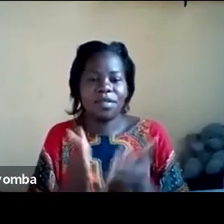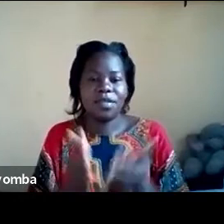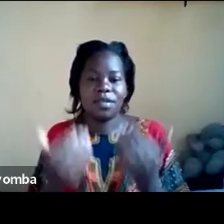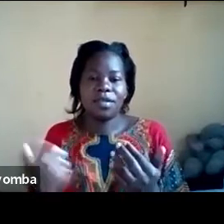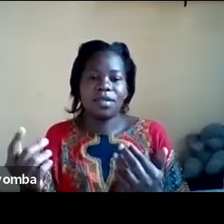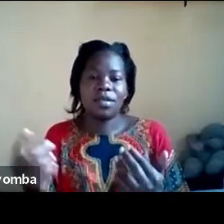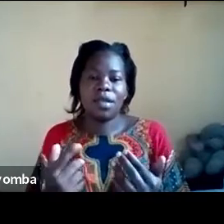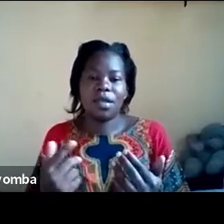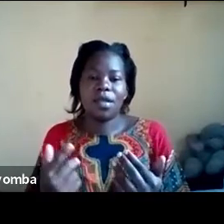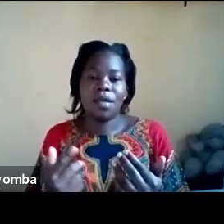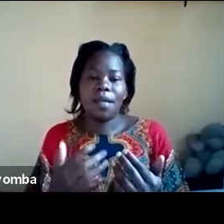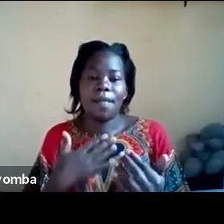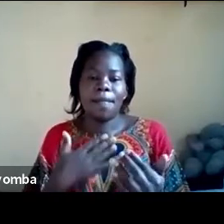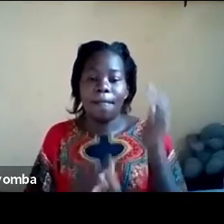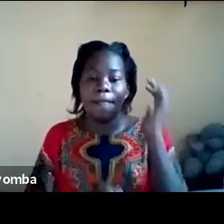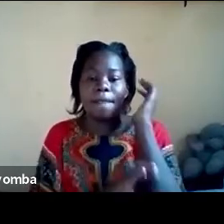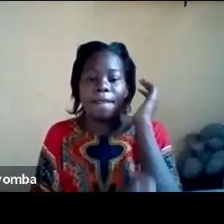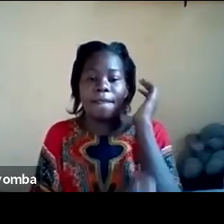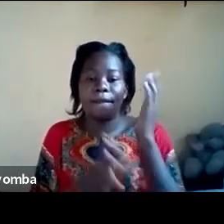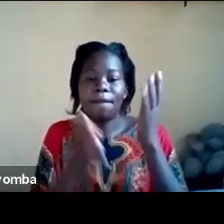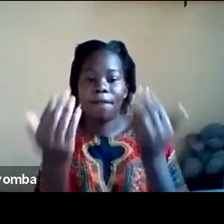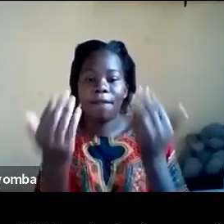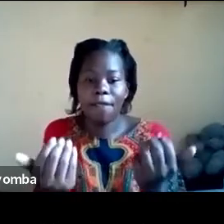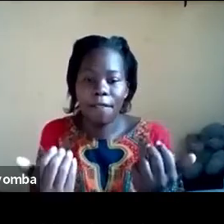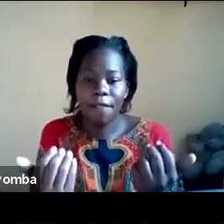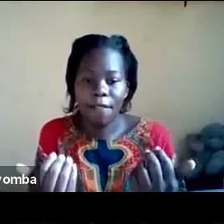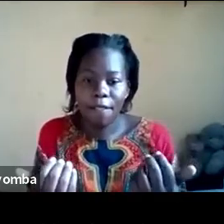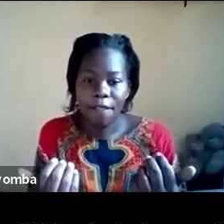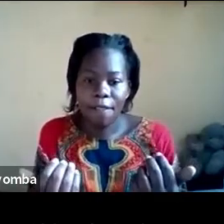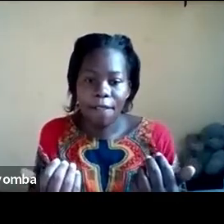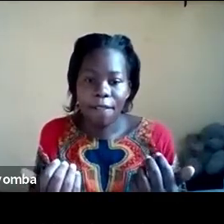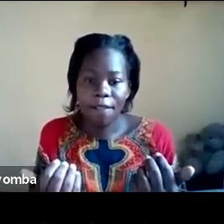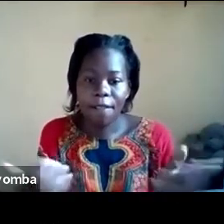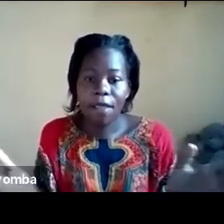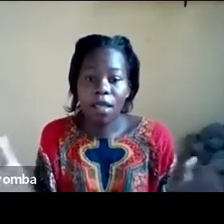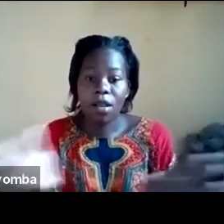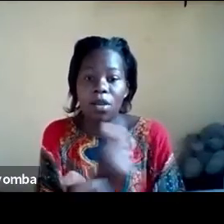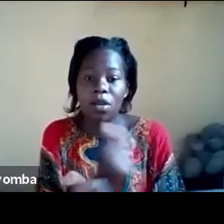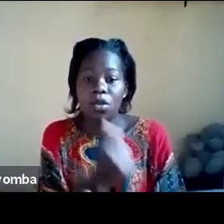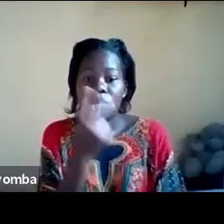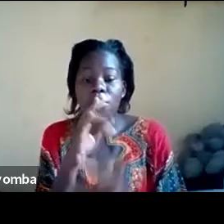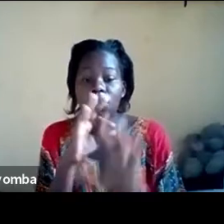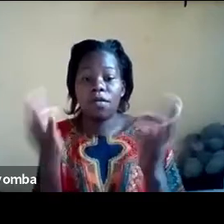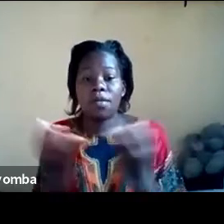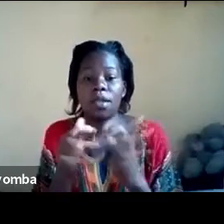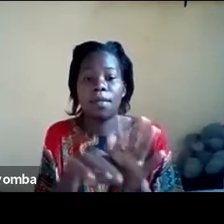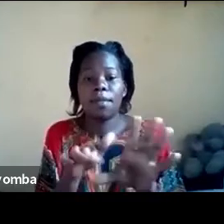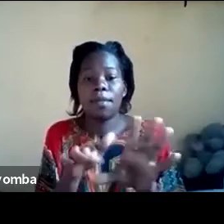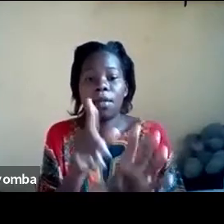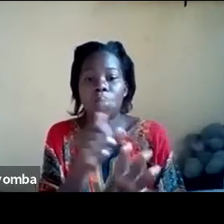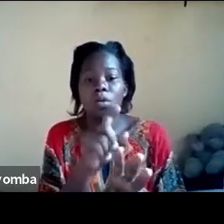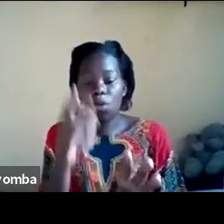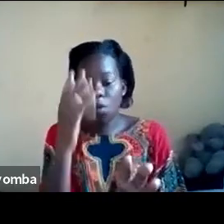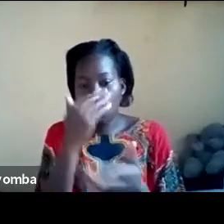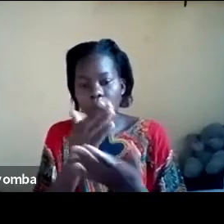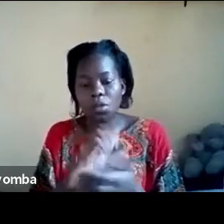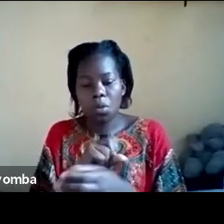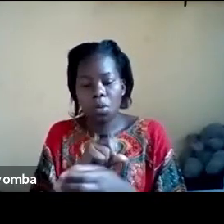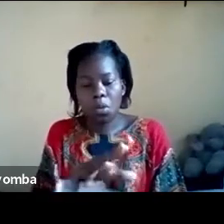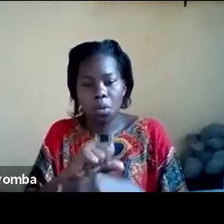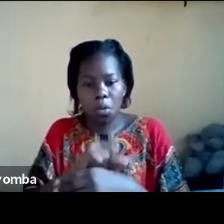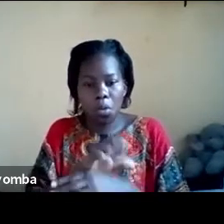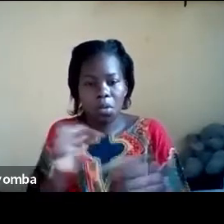now. I lost 2 family members in a week due to COVID. So